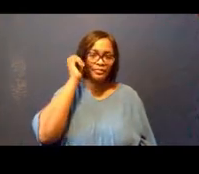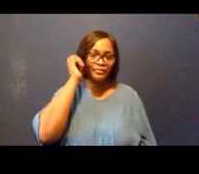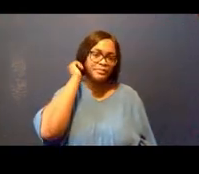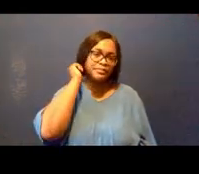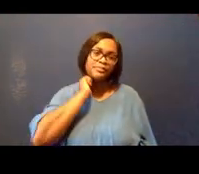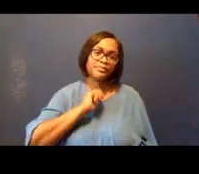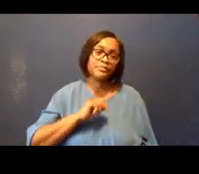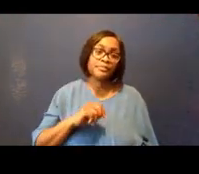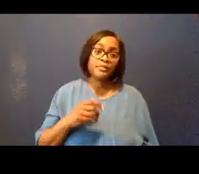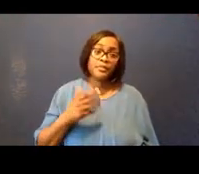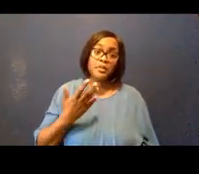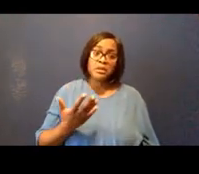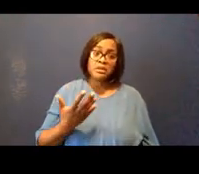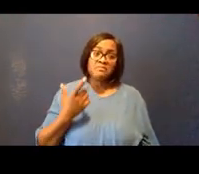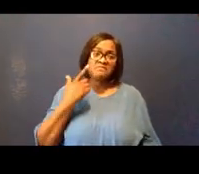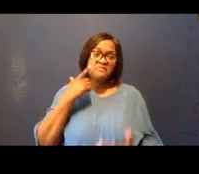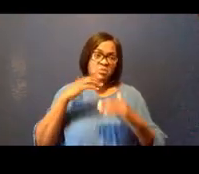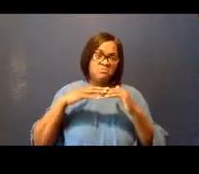level.